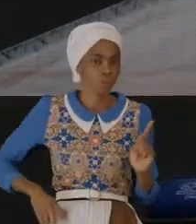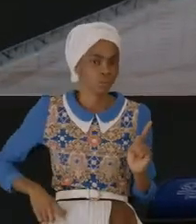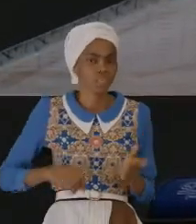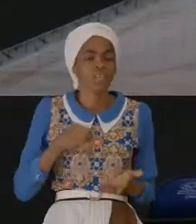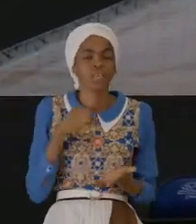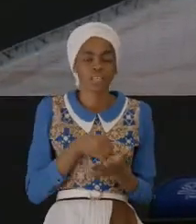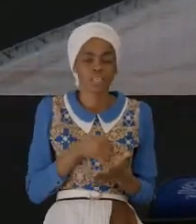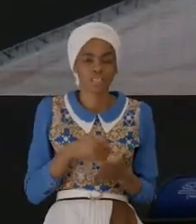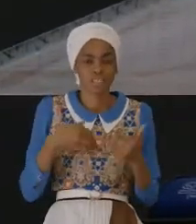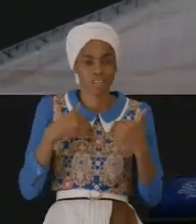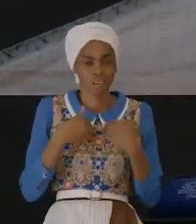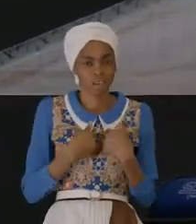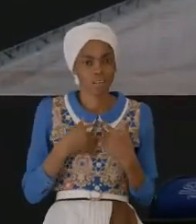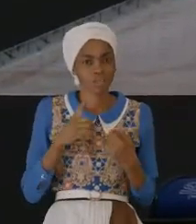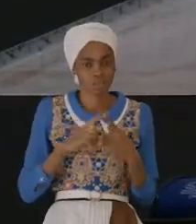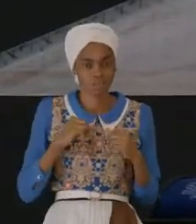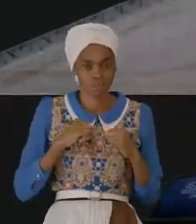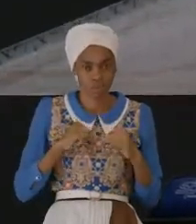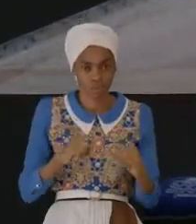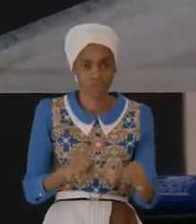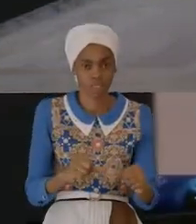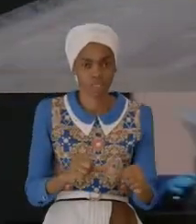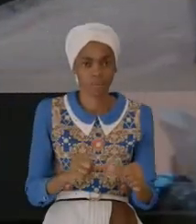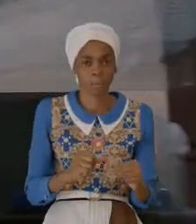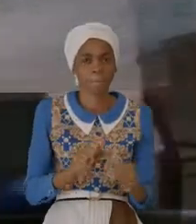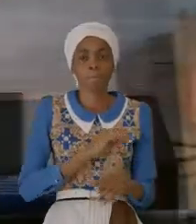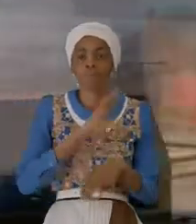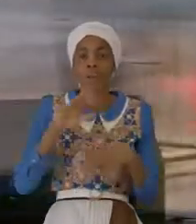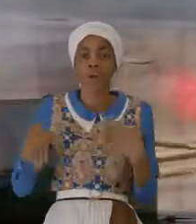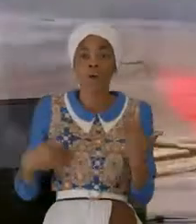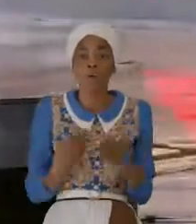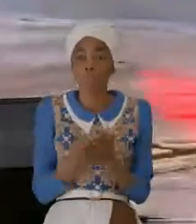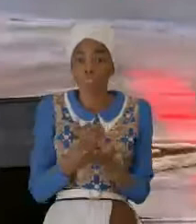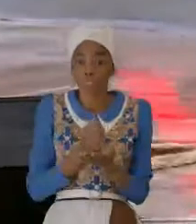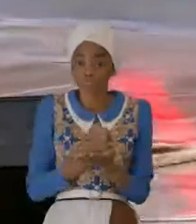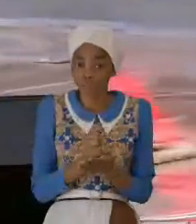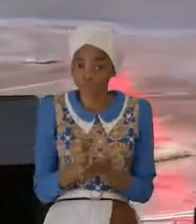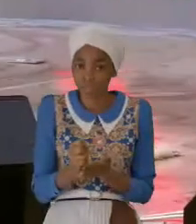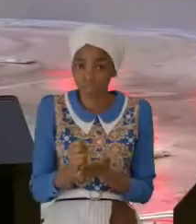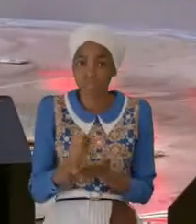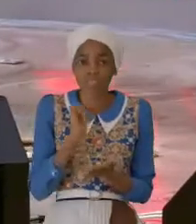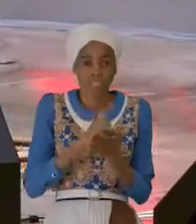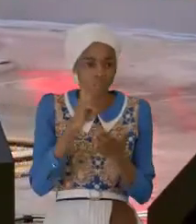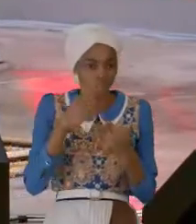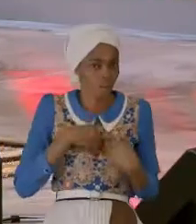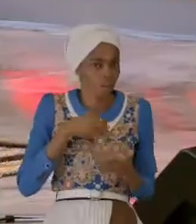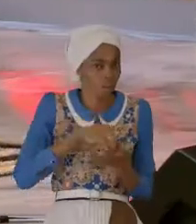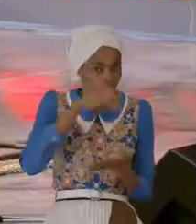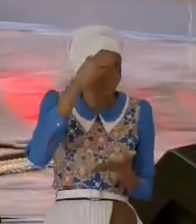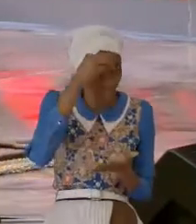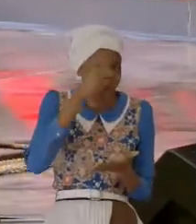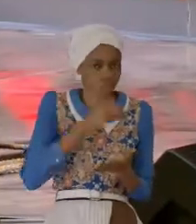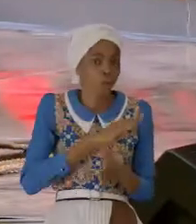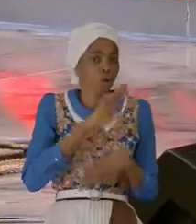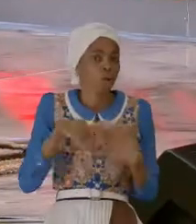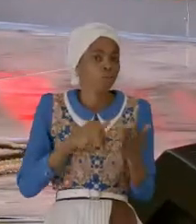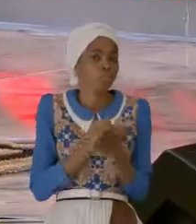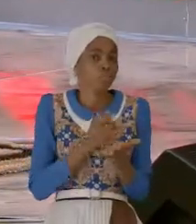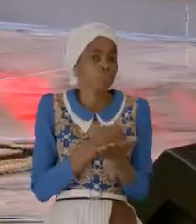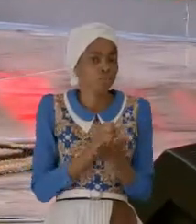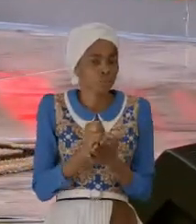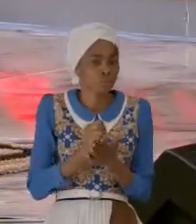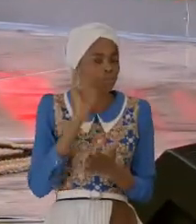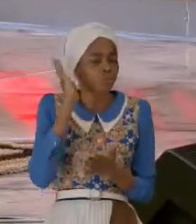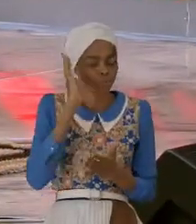has to continue all the truths we have known all the truth should remain